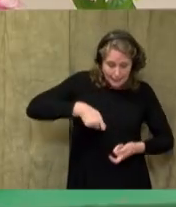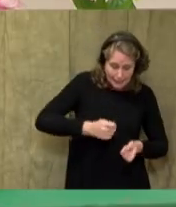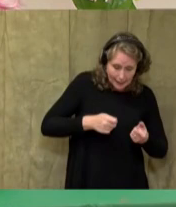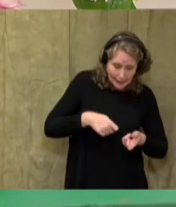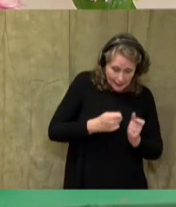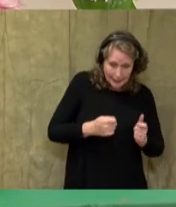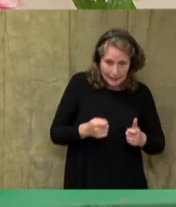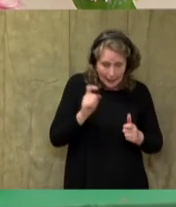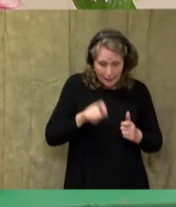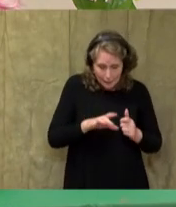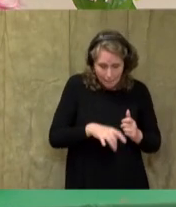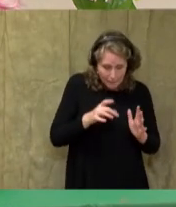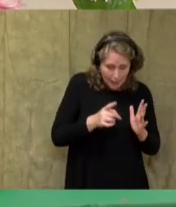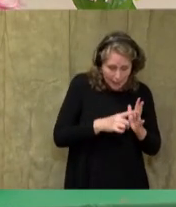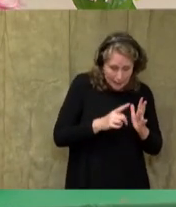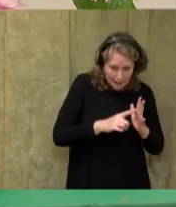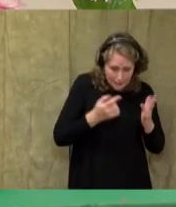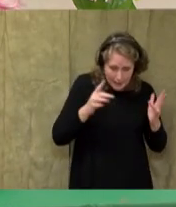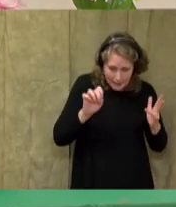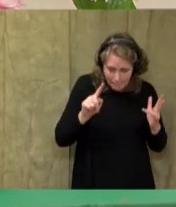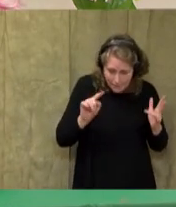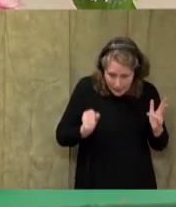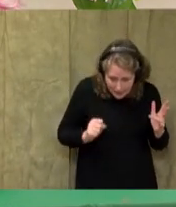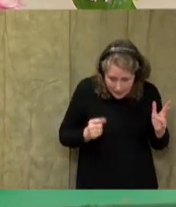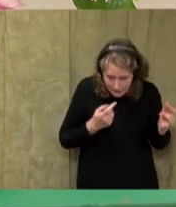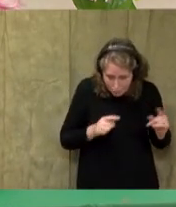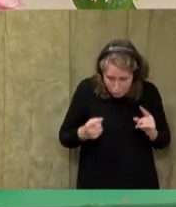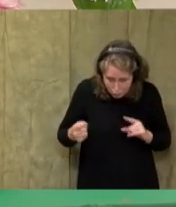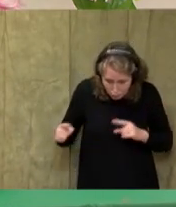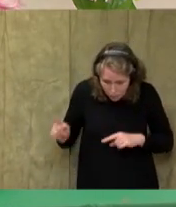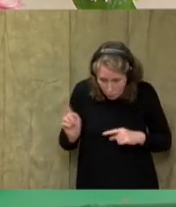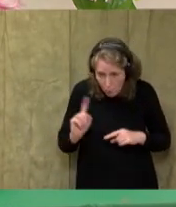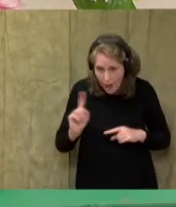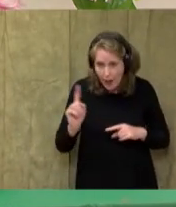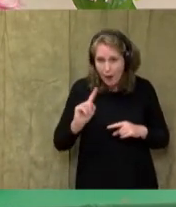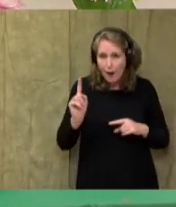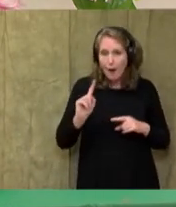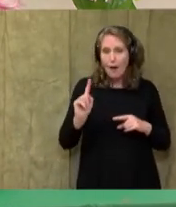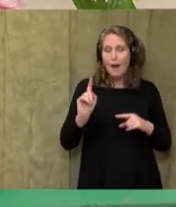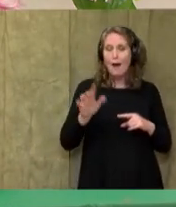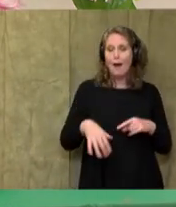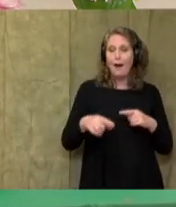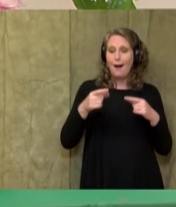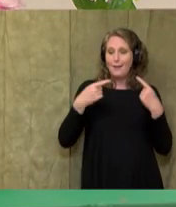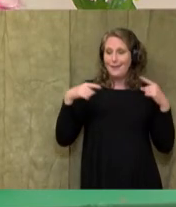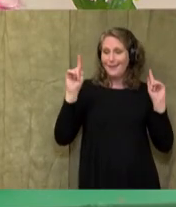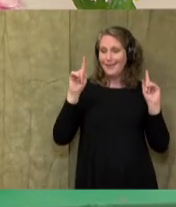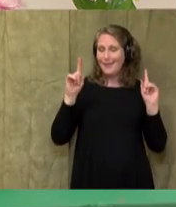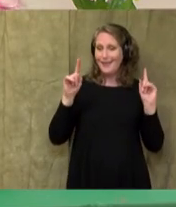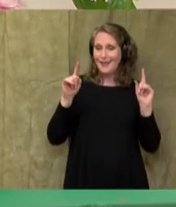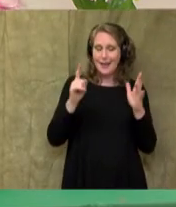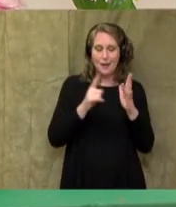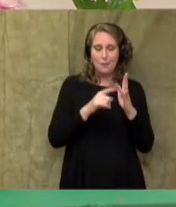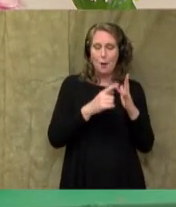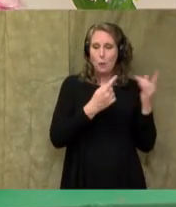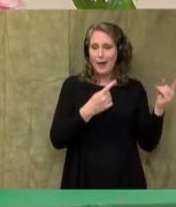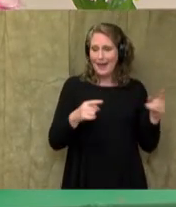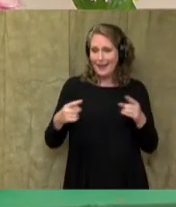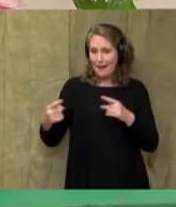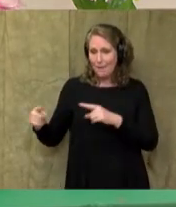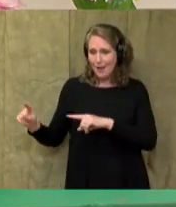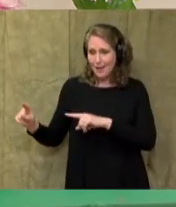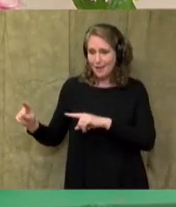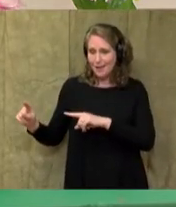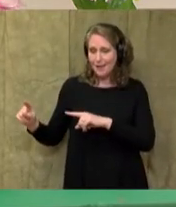All right, I gotta find my events in this flower here. Okay, here we go. What were the events of our